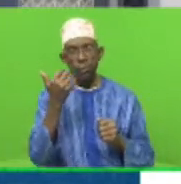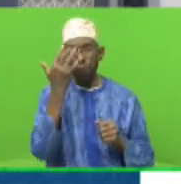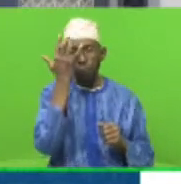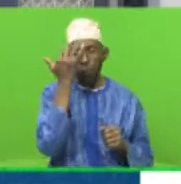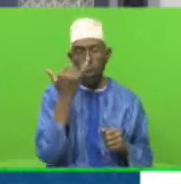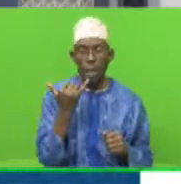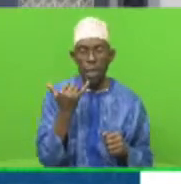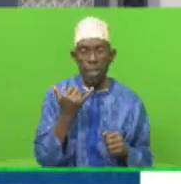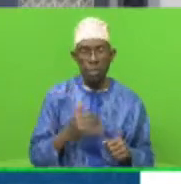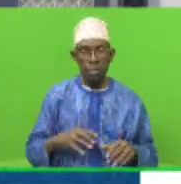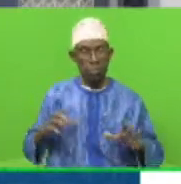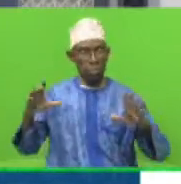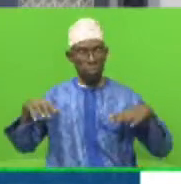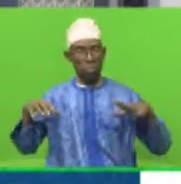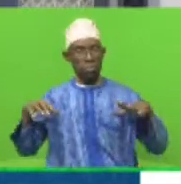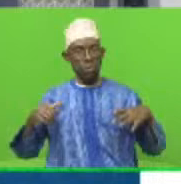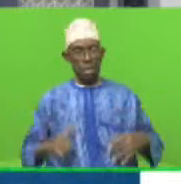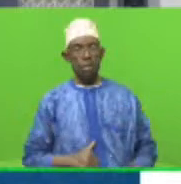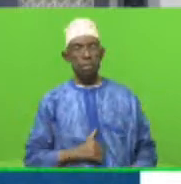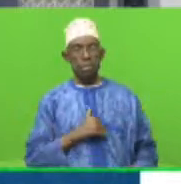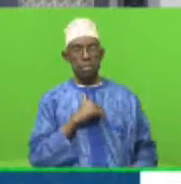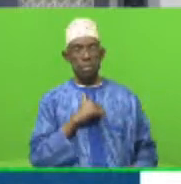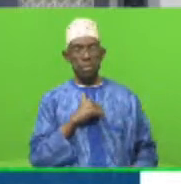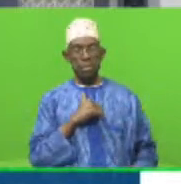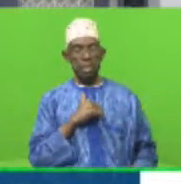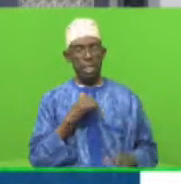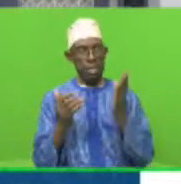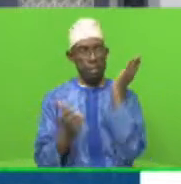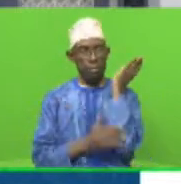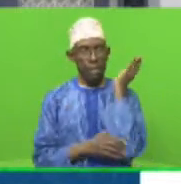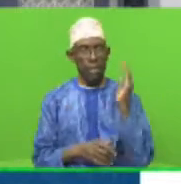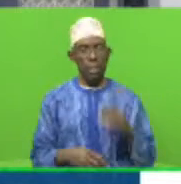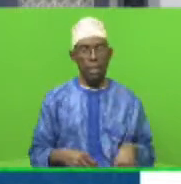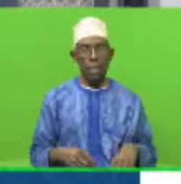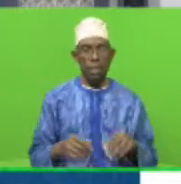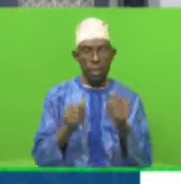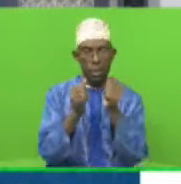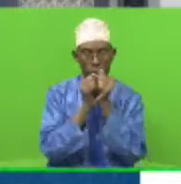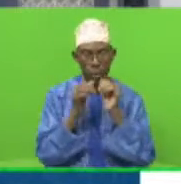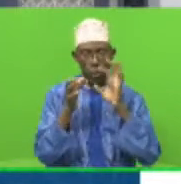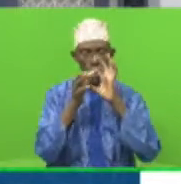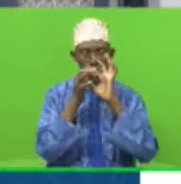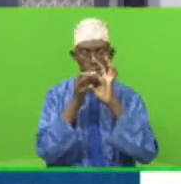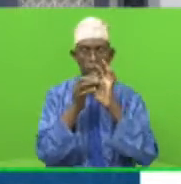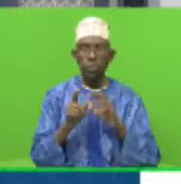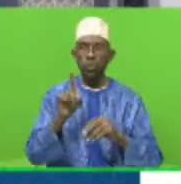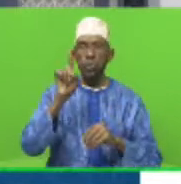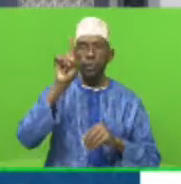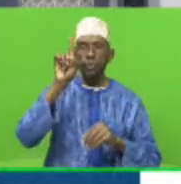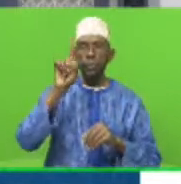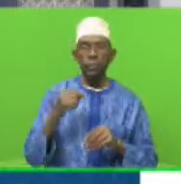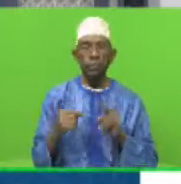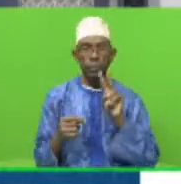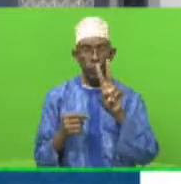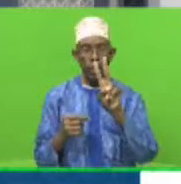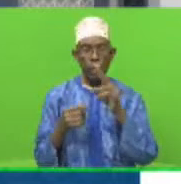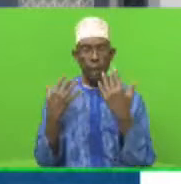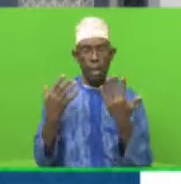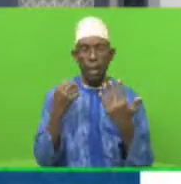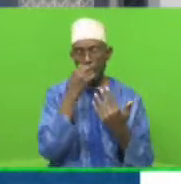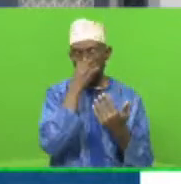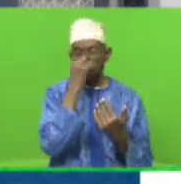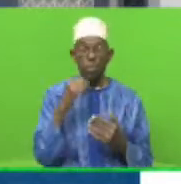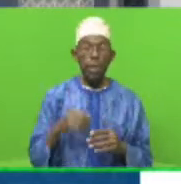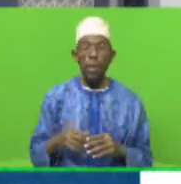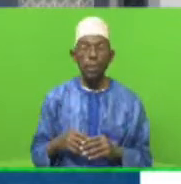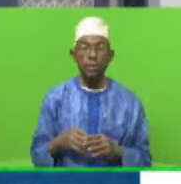why arrogance and pride is worse than polytheism, than ashirk. The second thing,